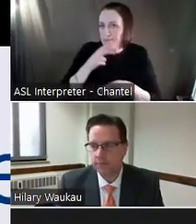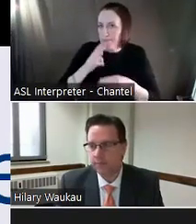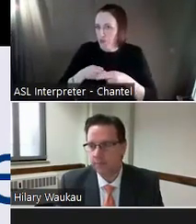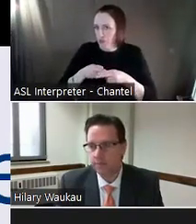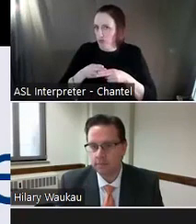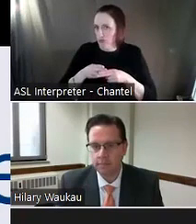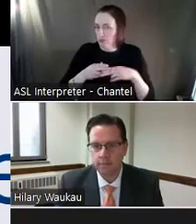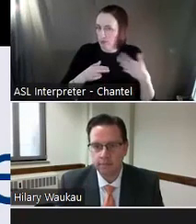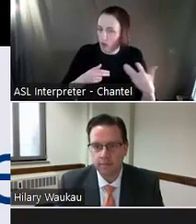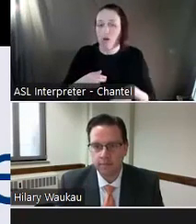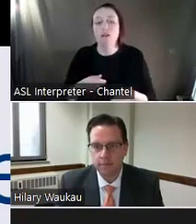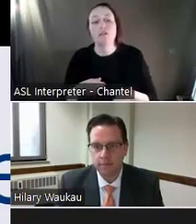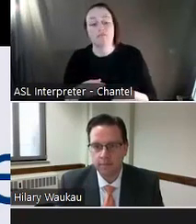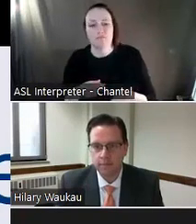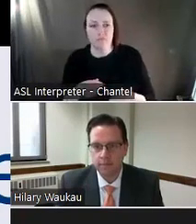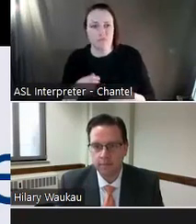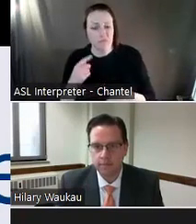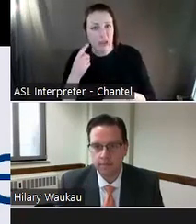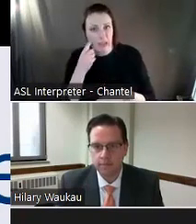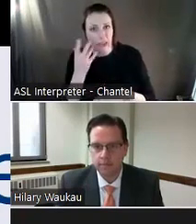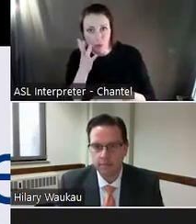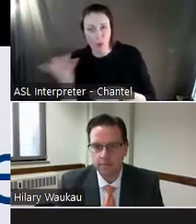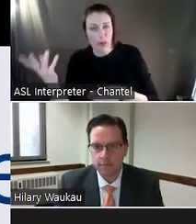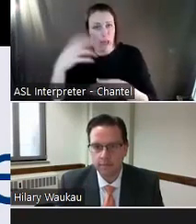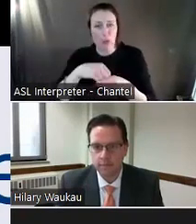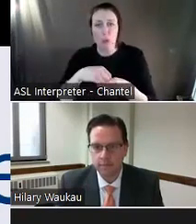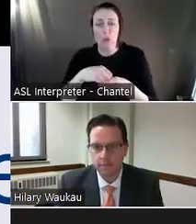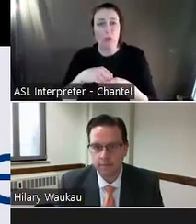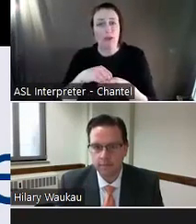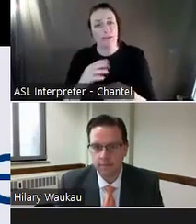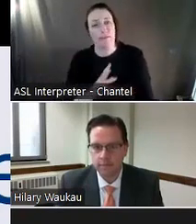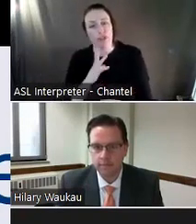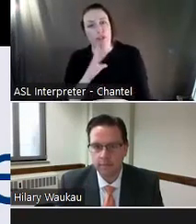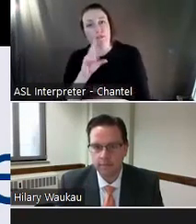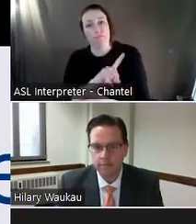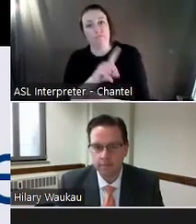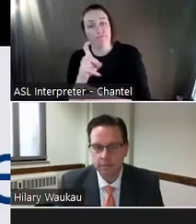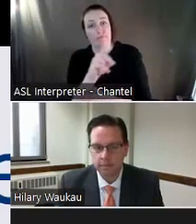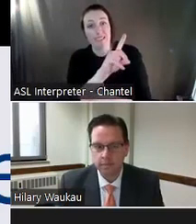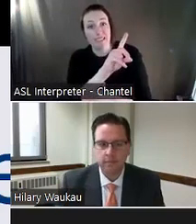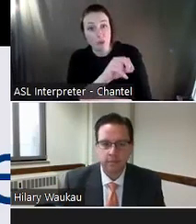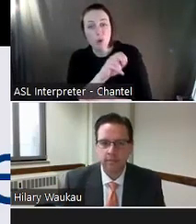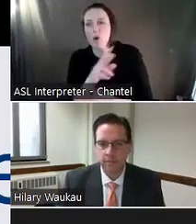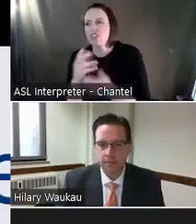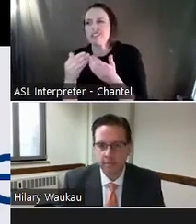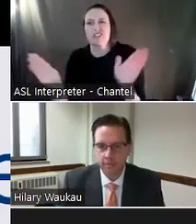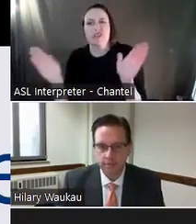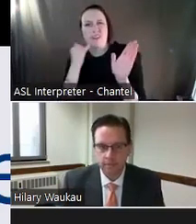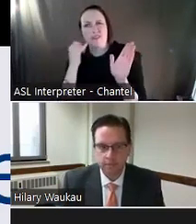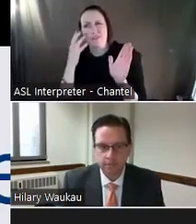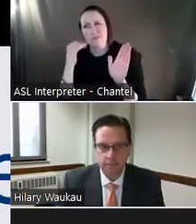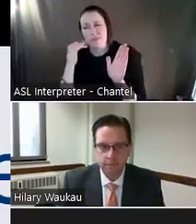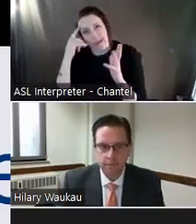certainly include any range of either clinical disorders or in general folks that are experiencing mental health challenges